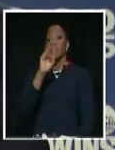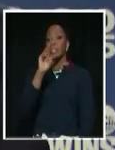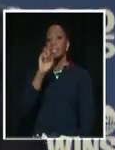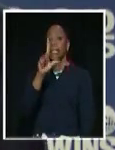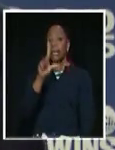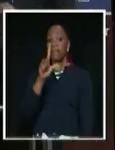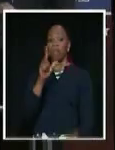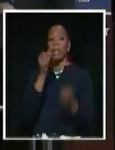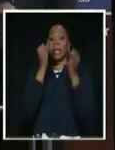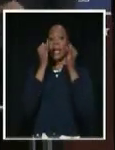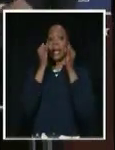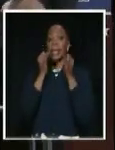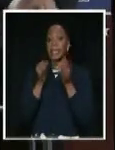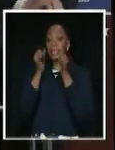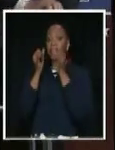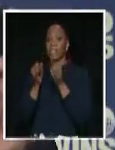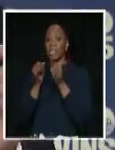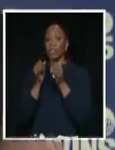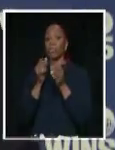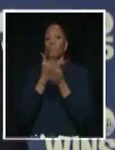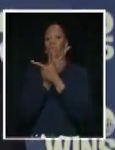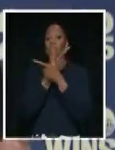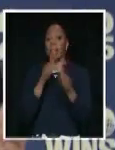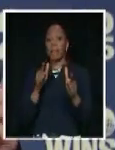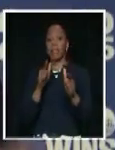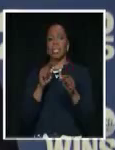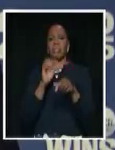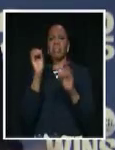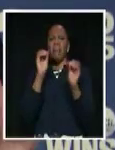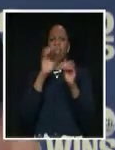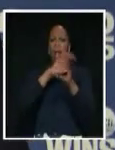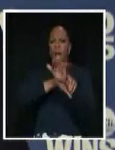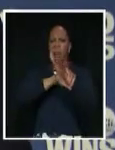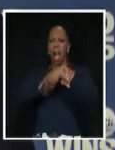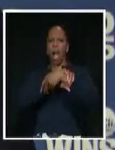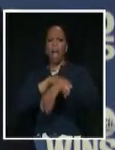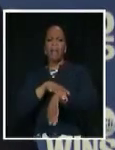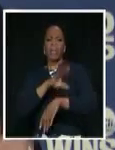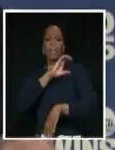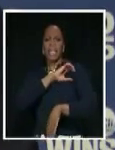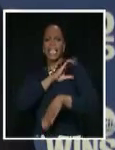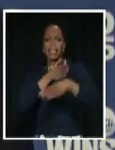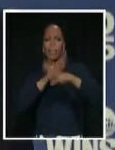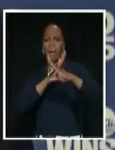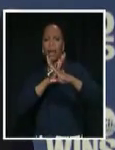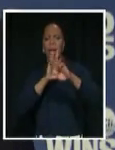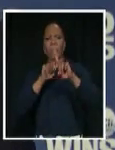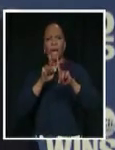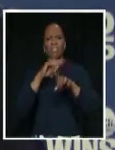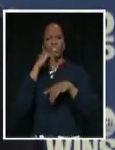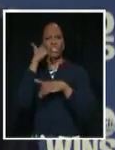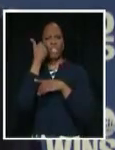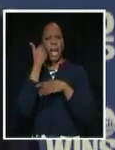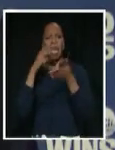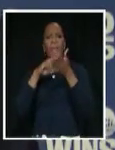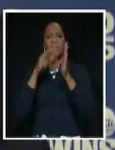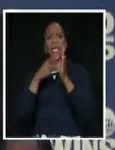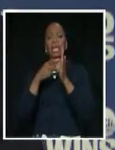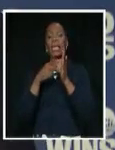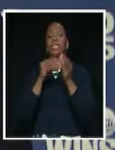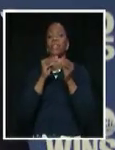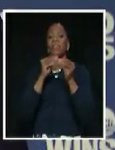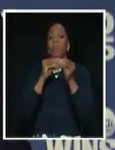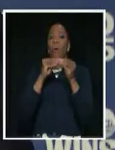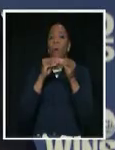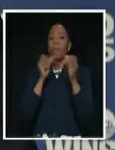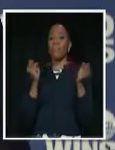recognized. And there's nothing that would handcuff police. But Mr. Lhota should be ashamed of an ad that tries to divide us, that's based on fear-mongering, that